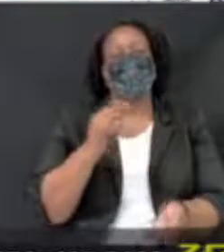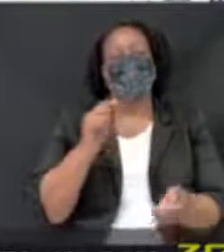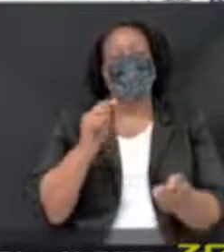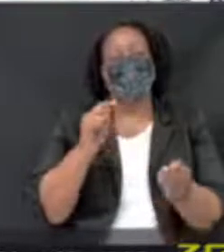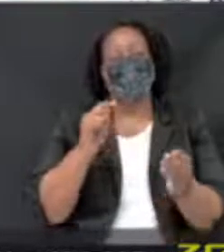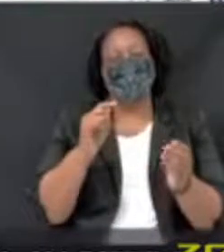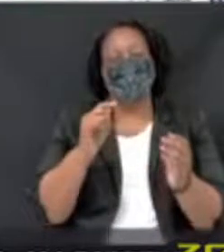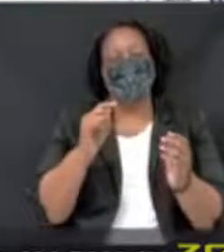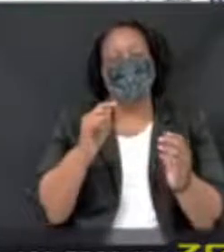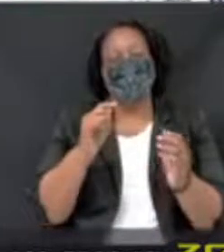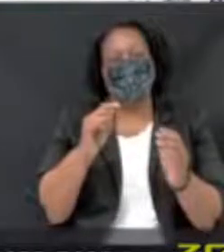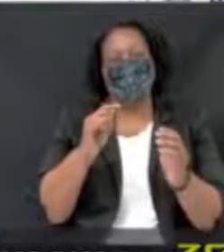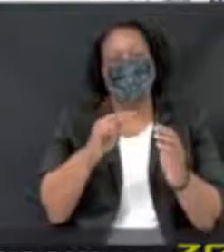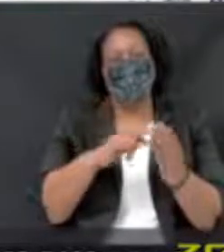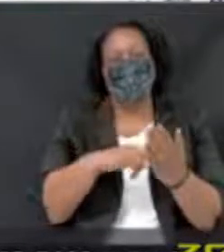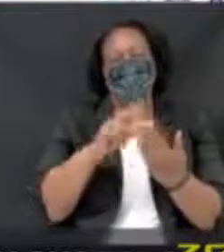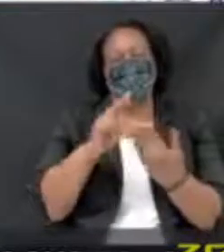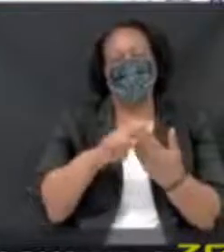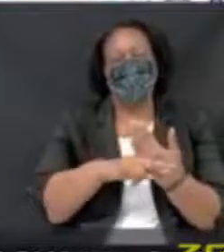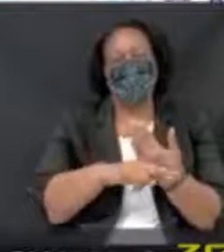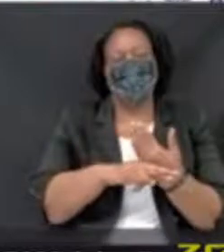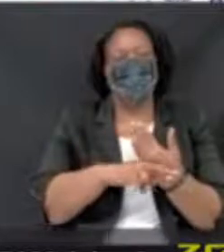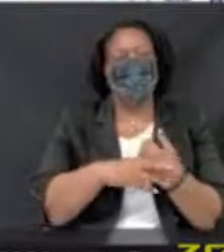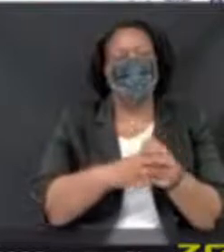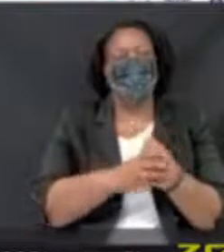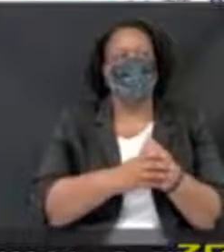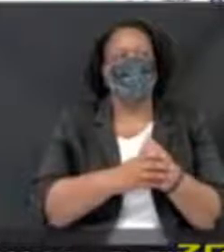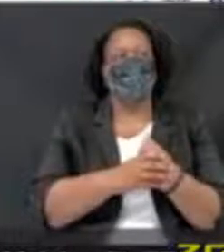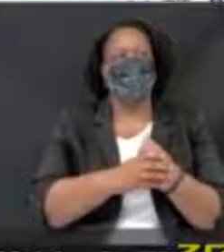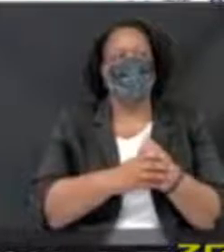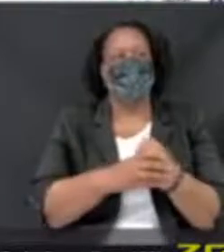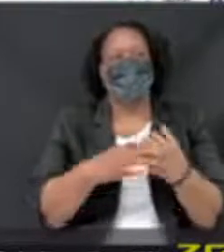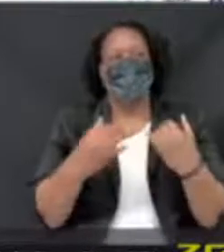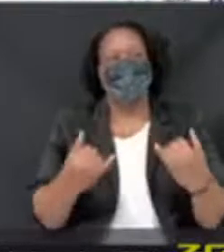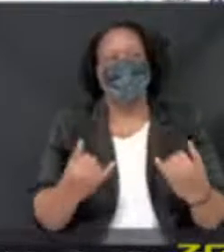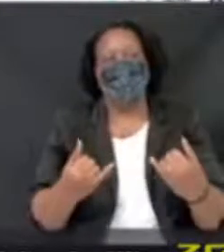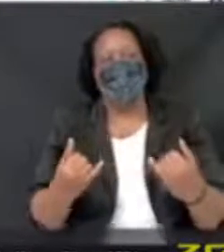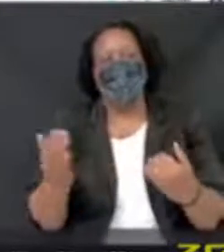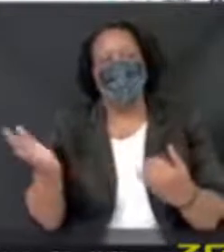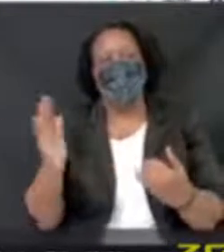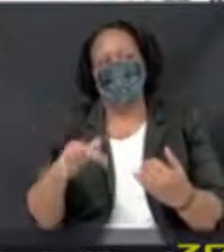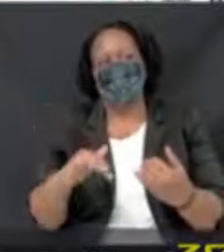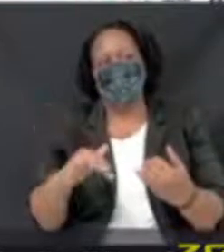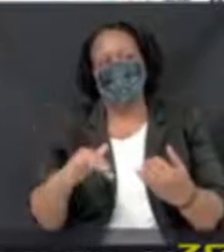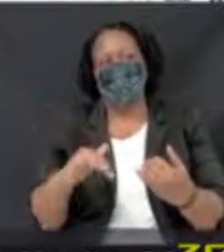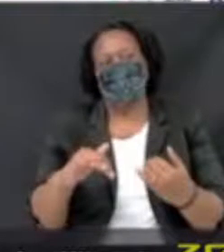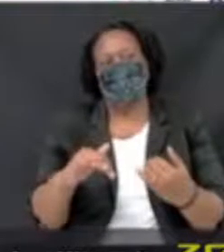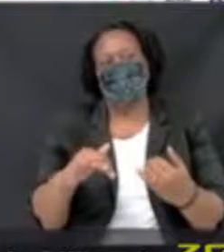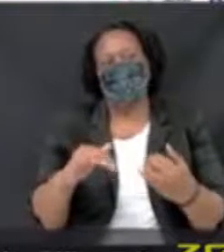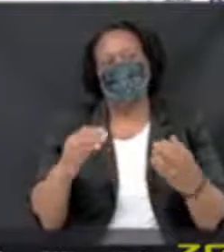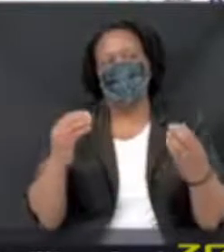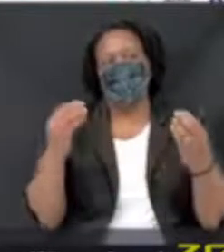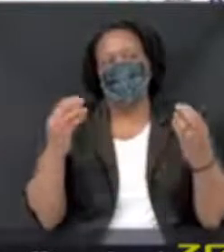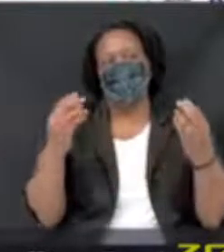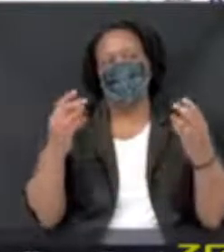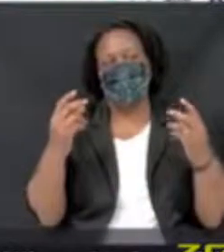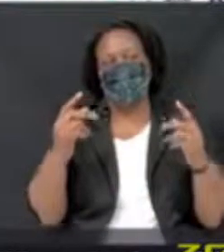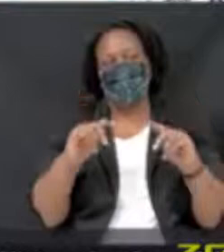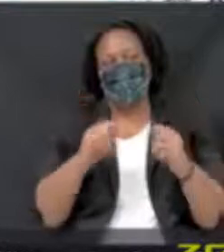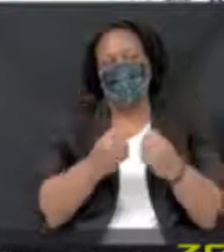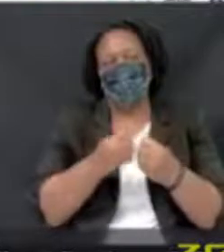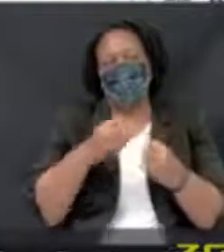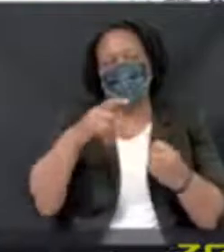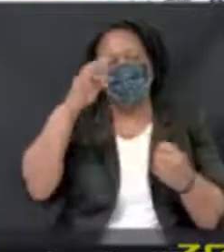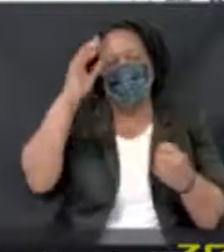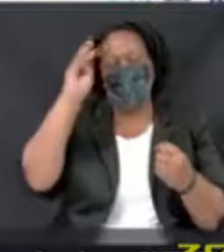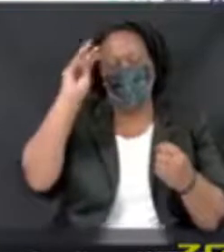the co-chair of the National Disaster Mitigation Council. I now invite Mr.